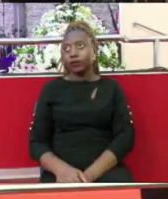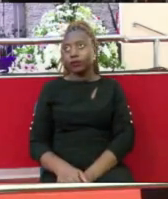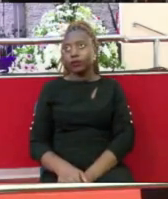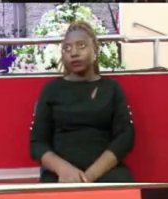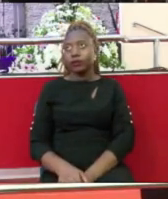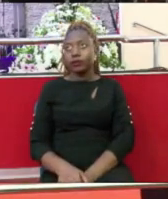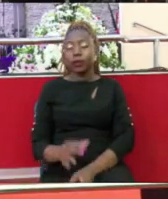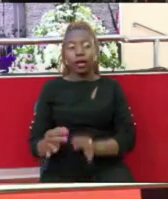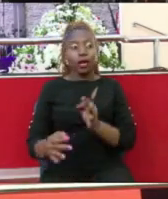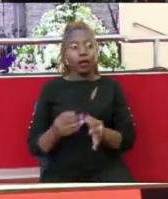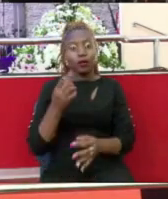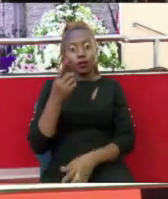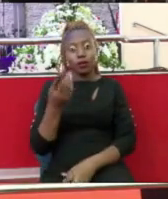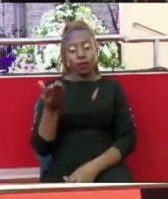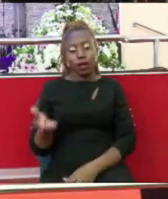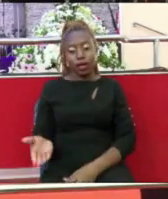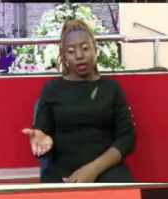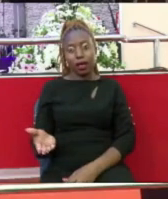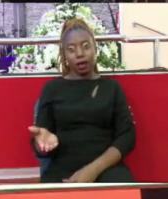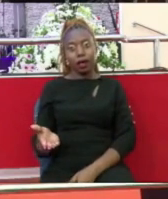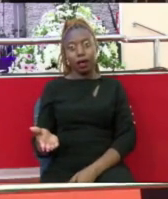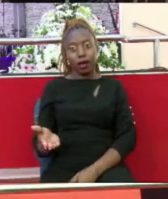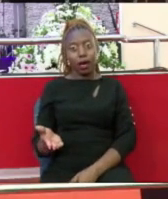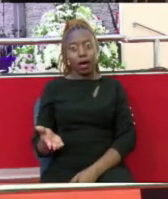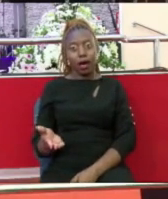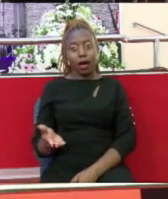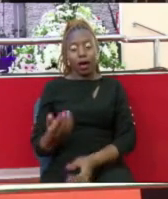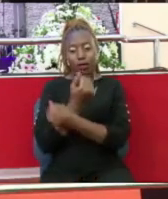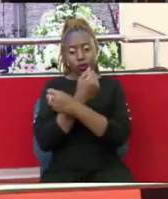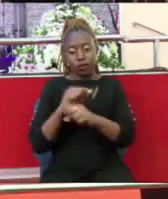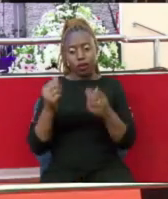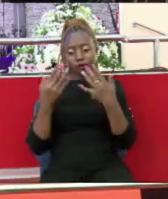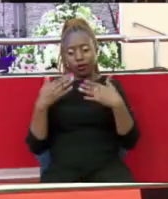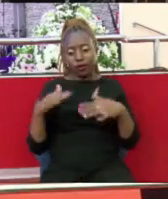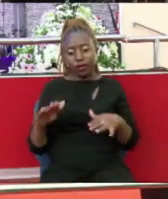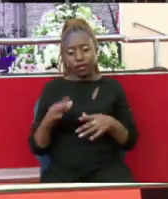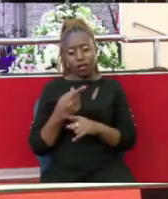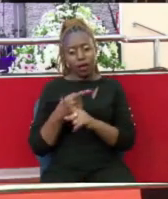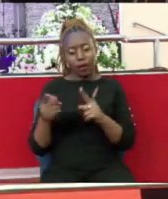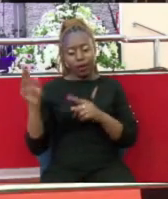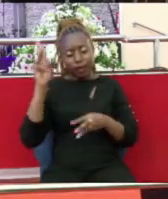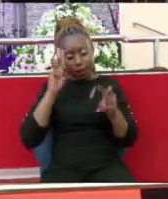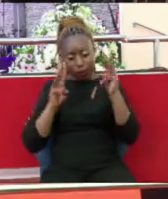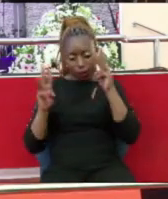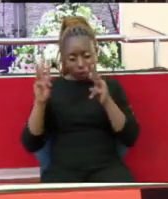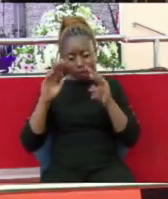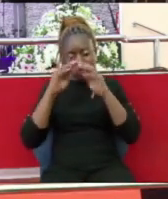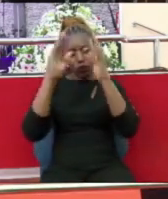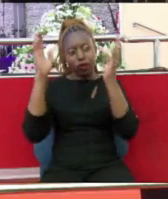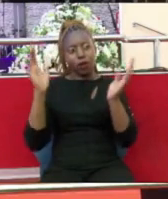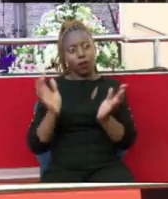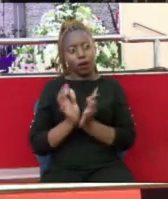If you are here, you are born again. Kama uko hapa na umeokoka. But the worries and the cares of this world, lakini mambo na shughuli za ulimwengu huu, they